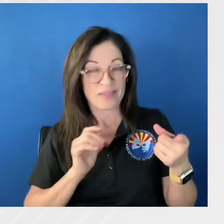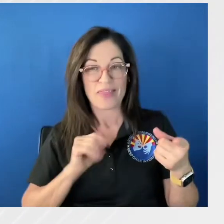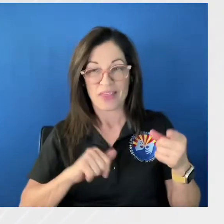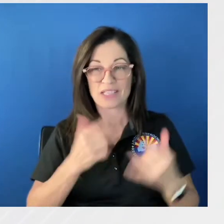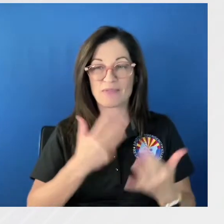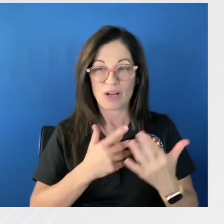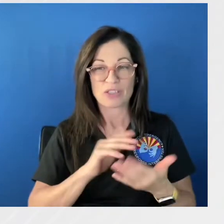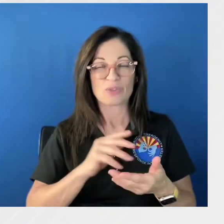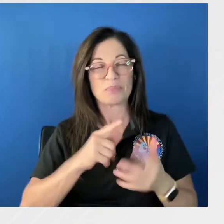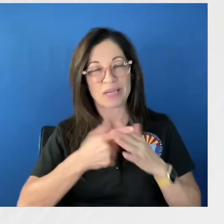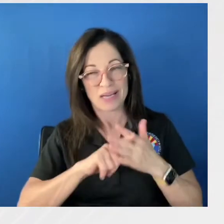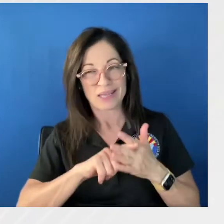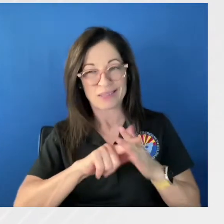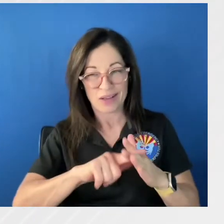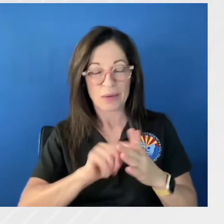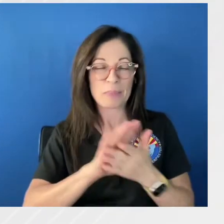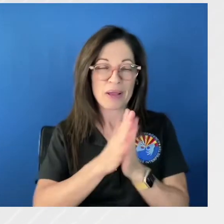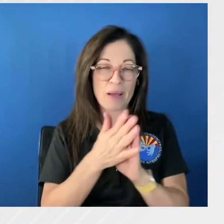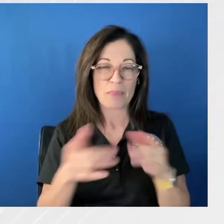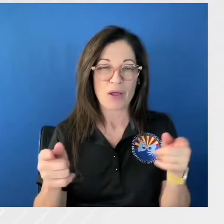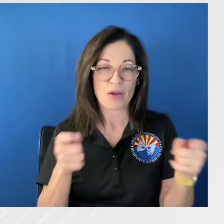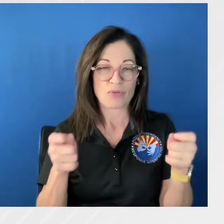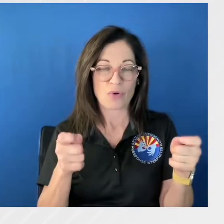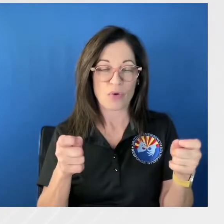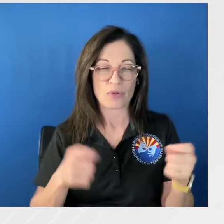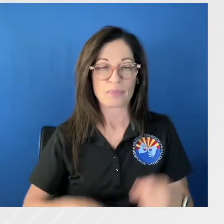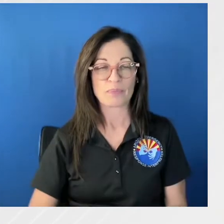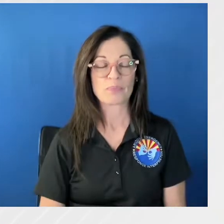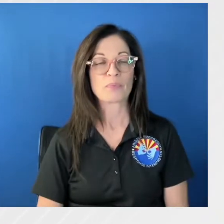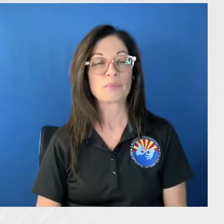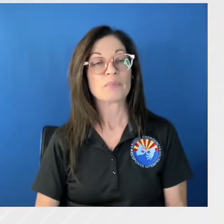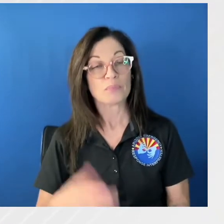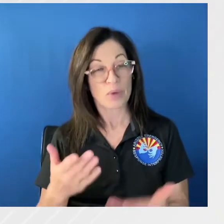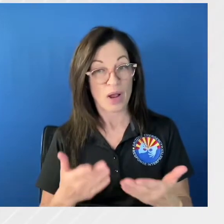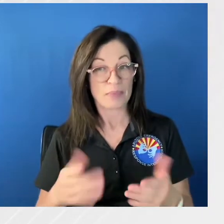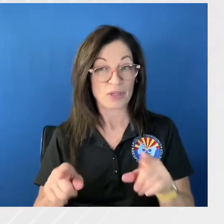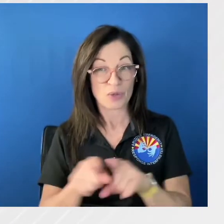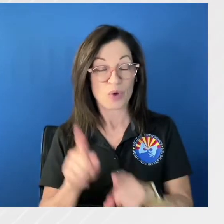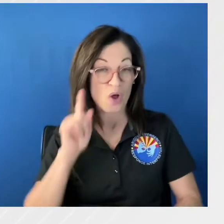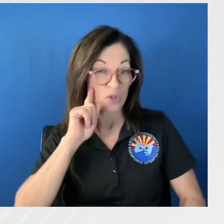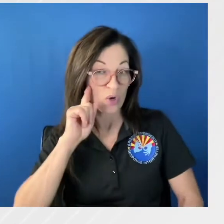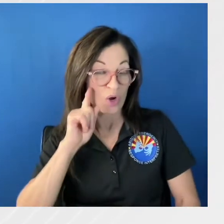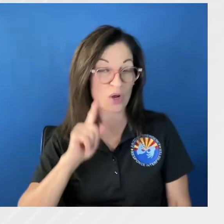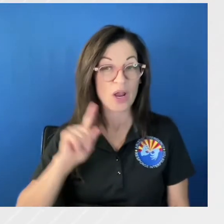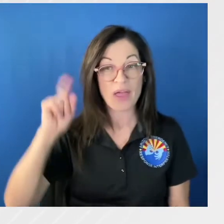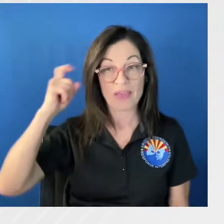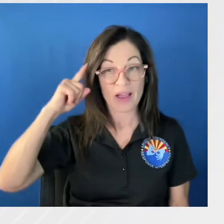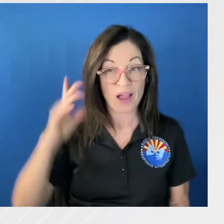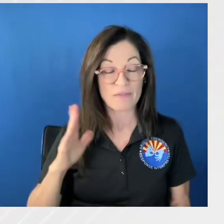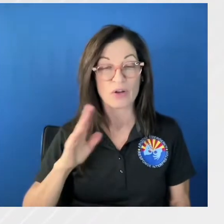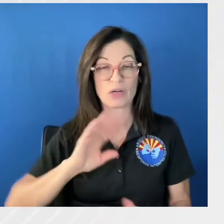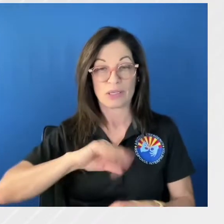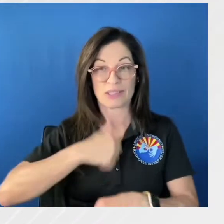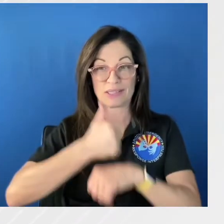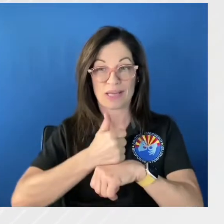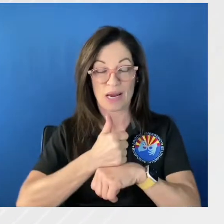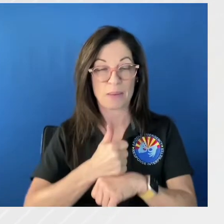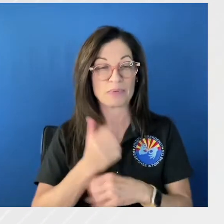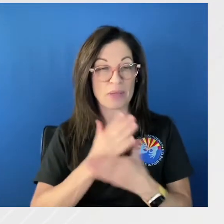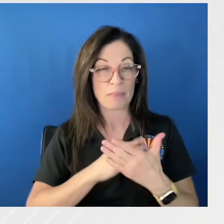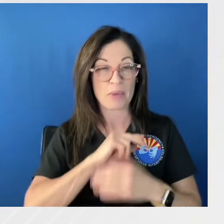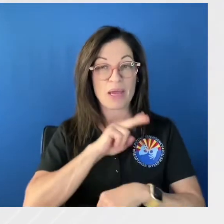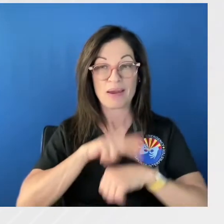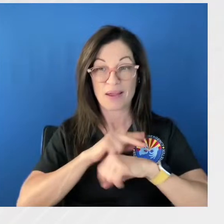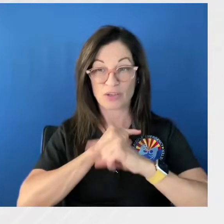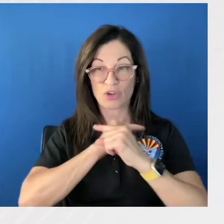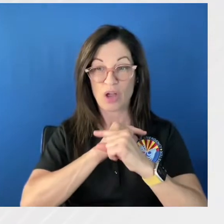here. But you may have also heard that the governor pre-staged some National Guard resources. On top of what